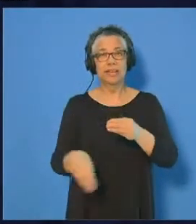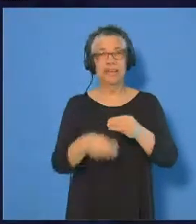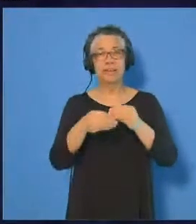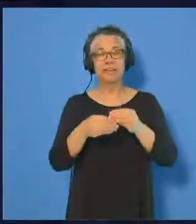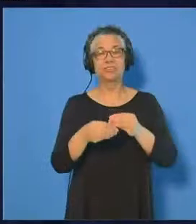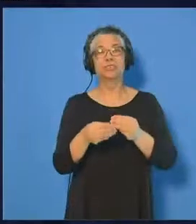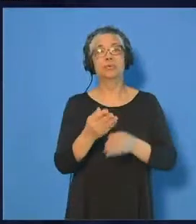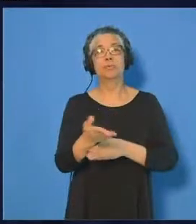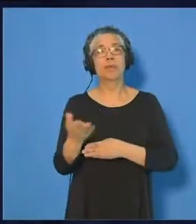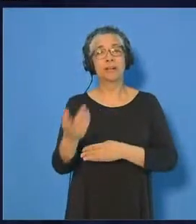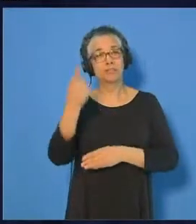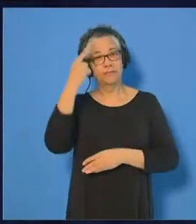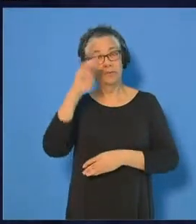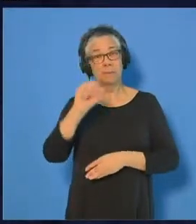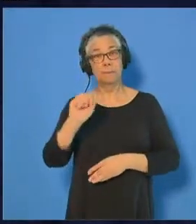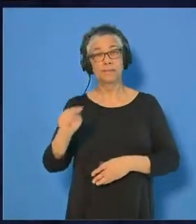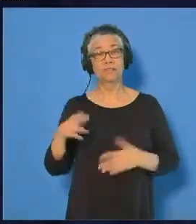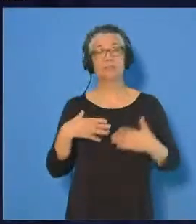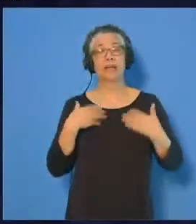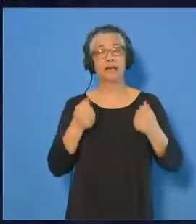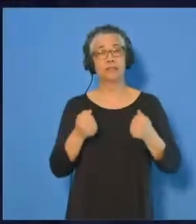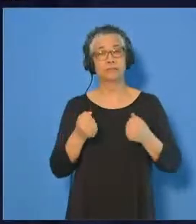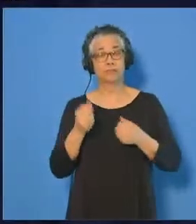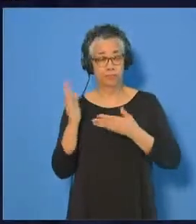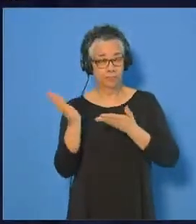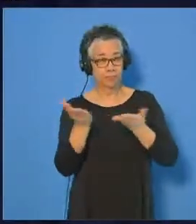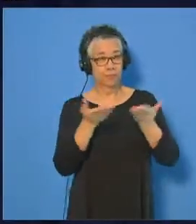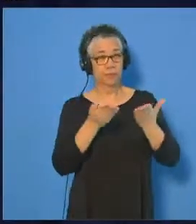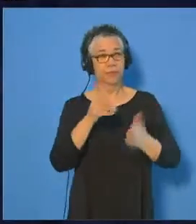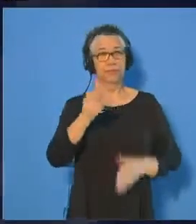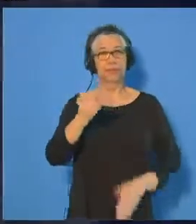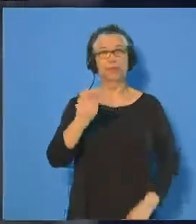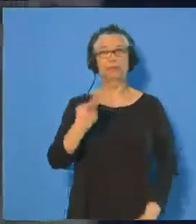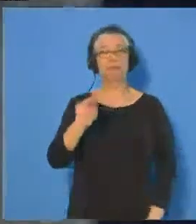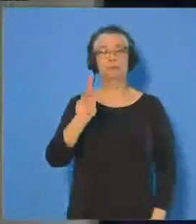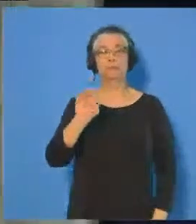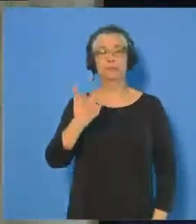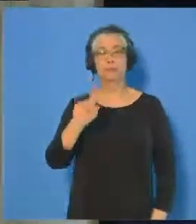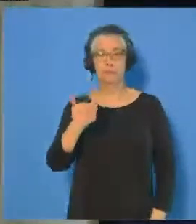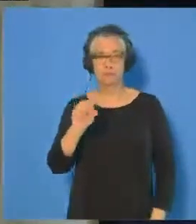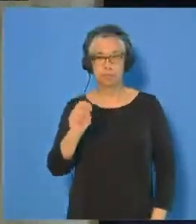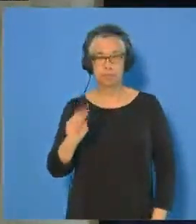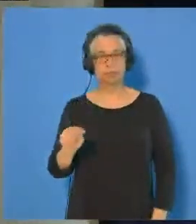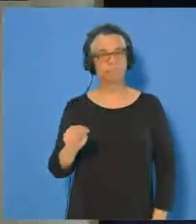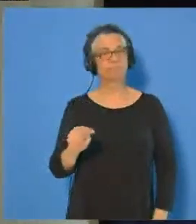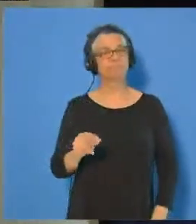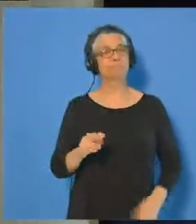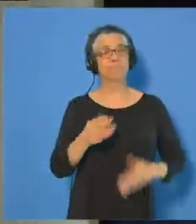Health, I will now turn it over to the Minister of Health, the Honorable Kim Wilson. Minister. Thank you, Premier.